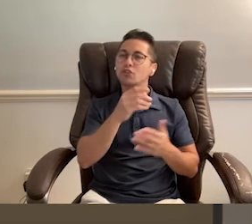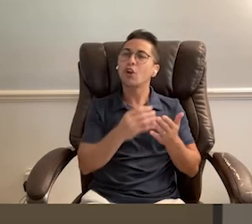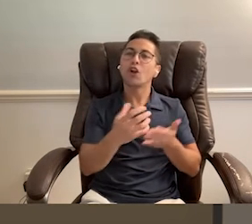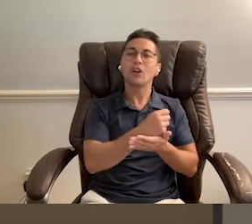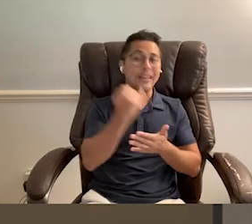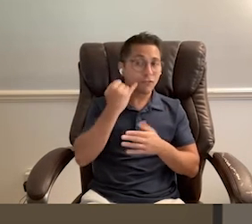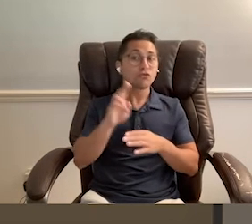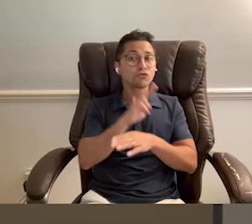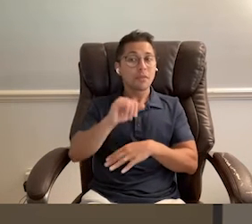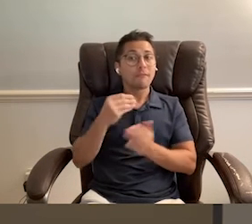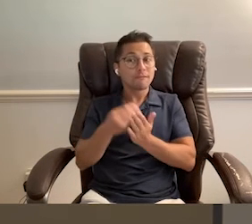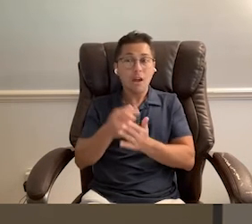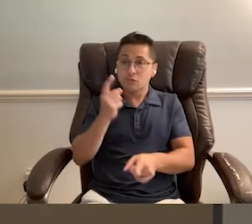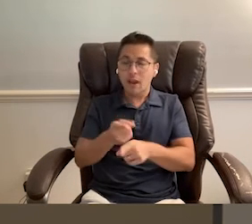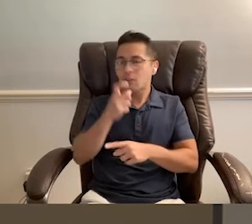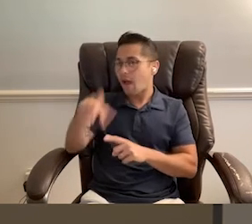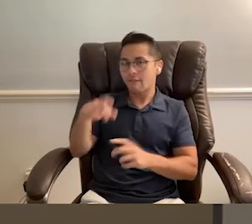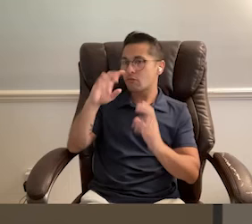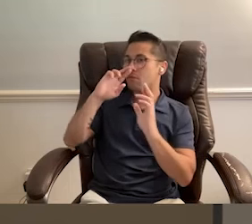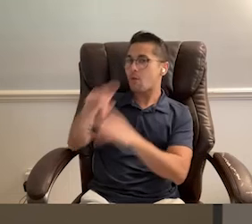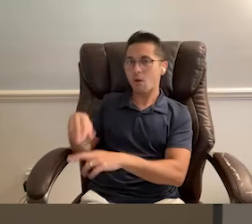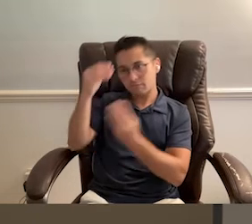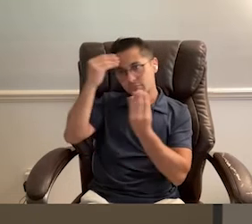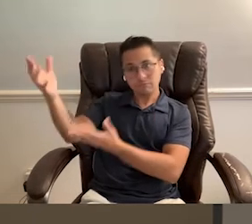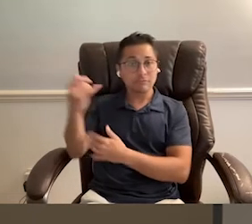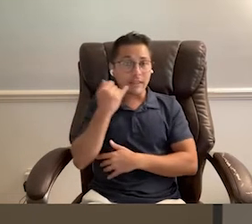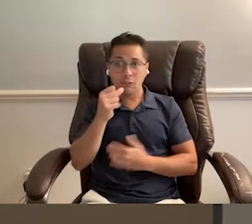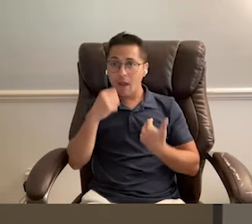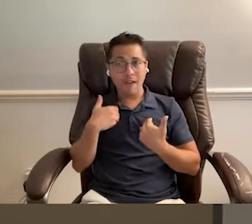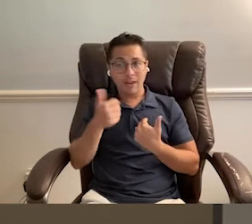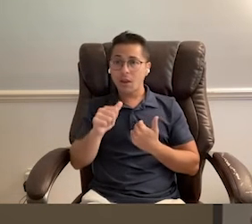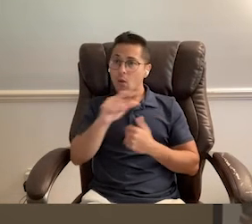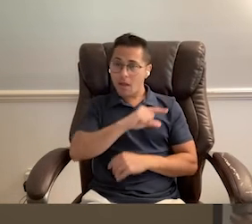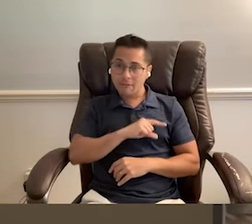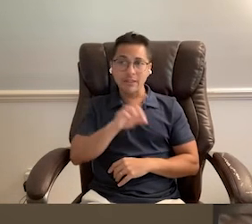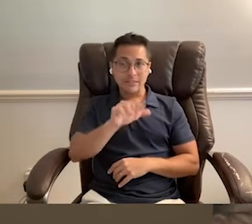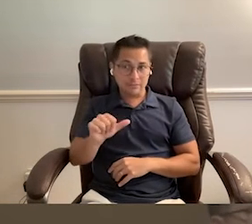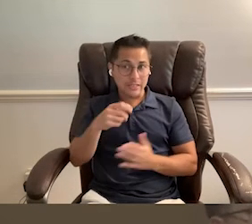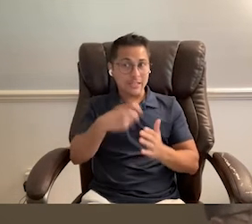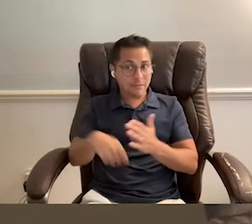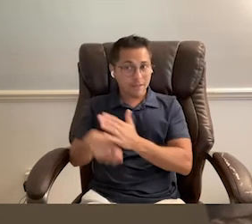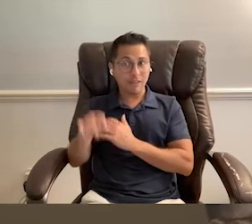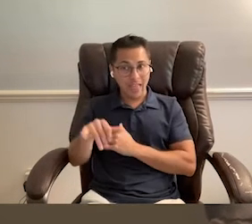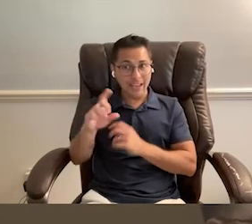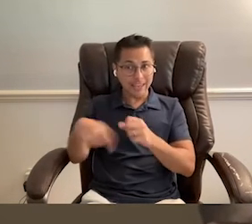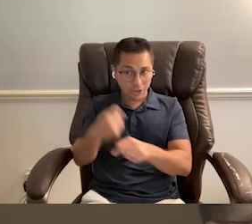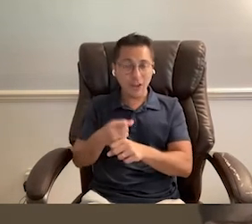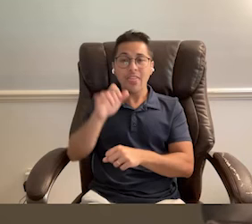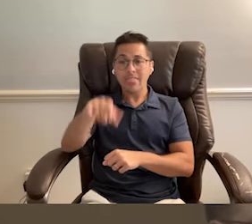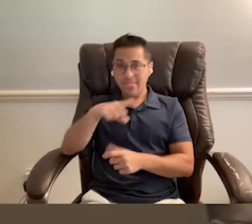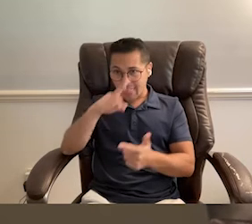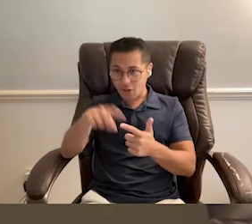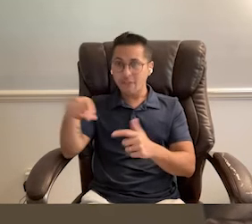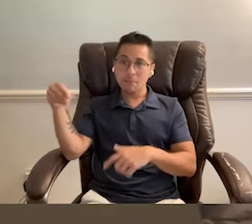no reporting. If you didn't have any qualified disability expenses for the year, then you would have to pay taxes on the earnings portion, so